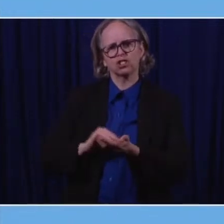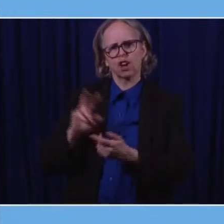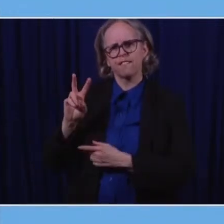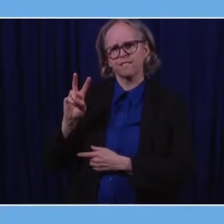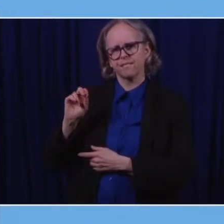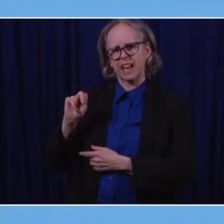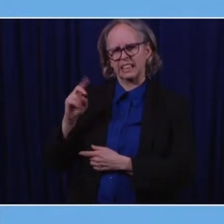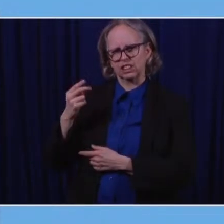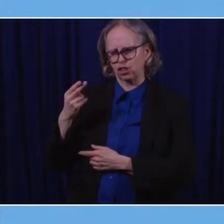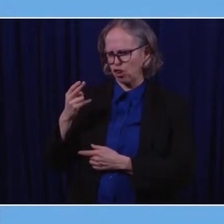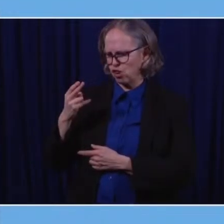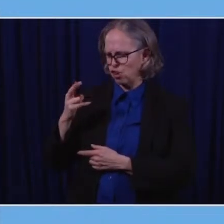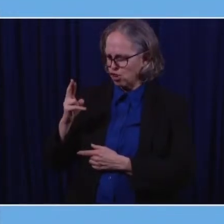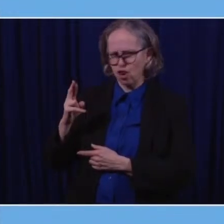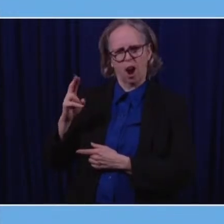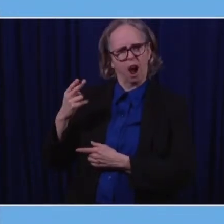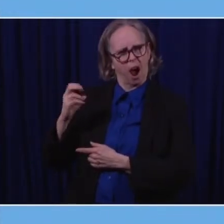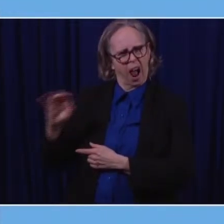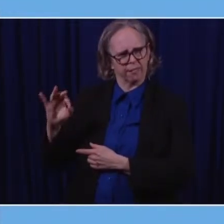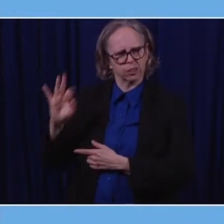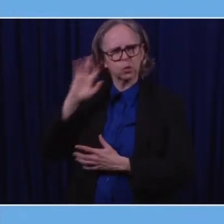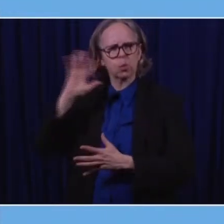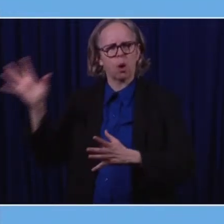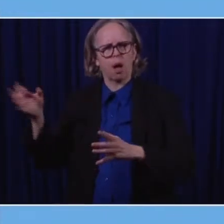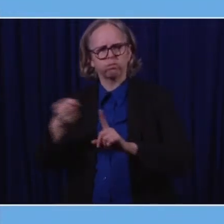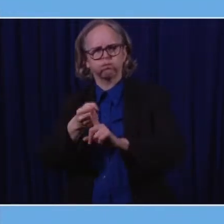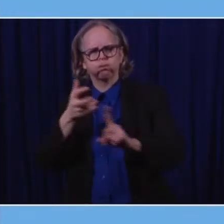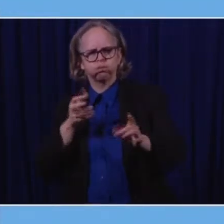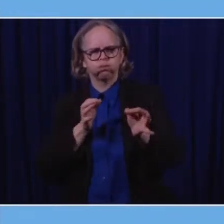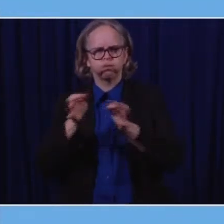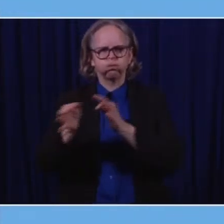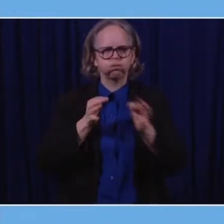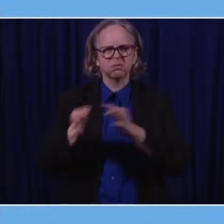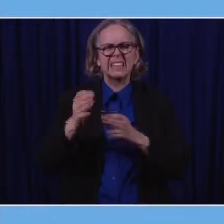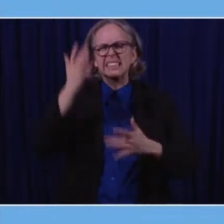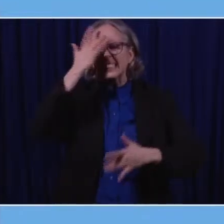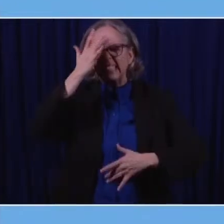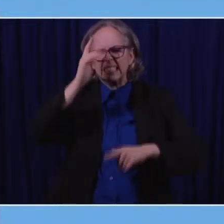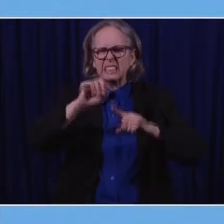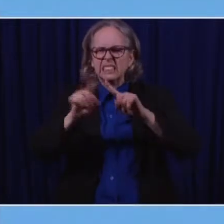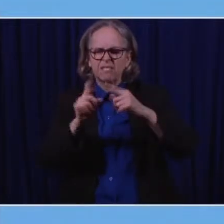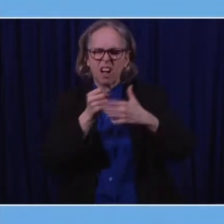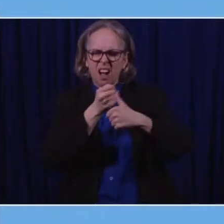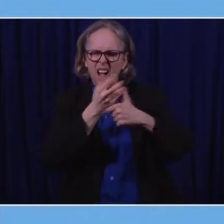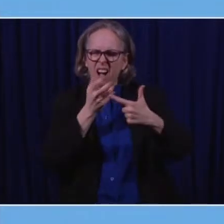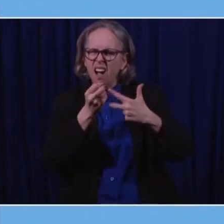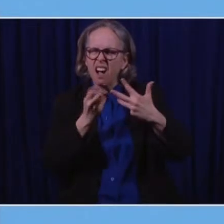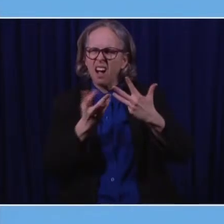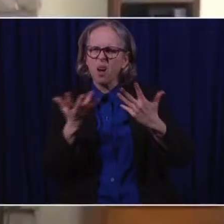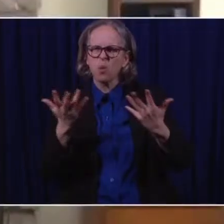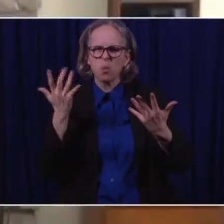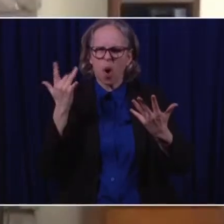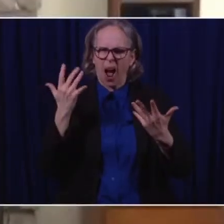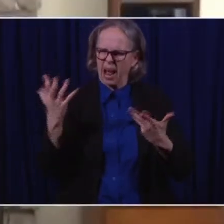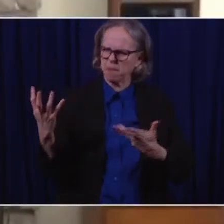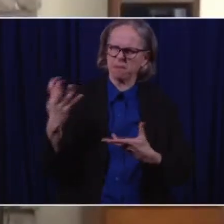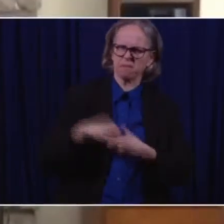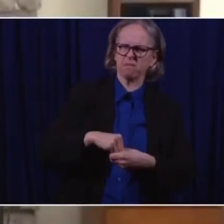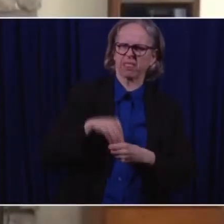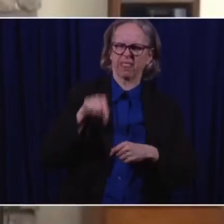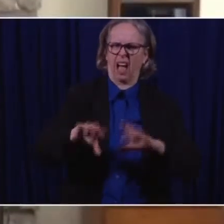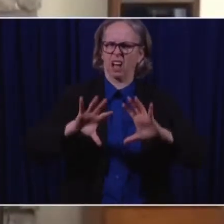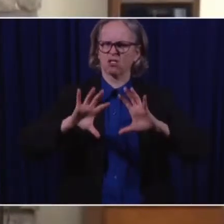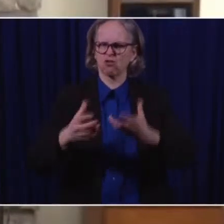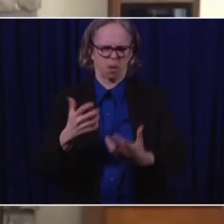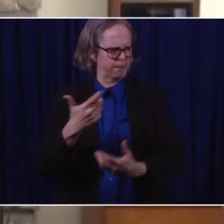in more detail and explain how individuals who qualify can get a shot. And let me explain again